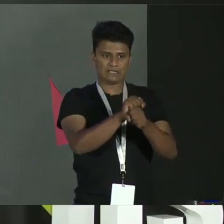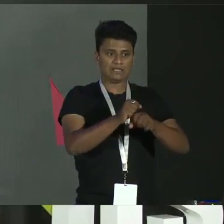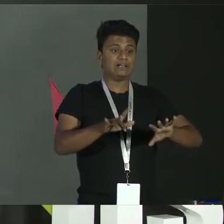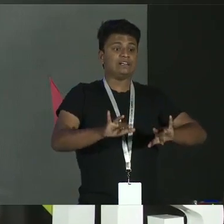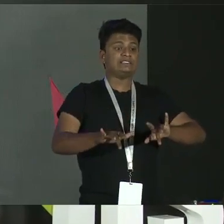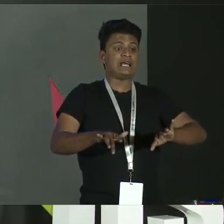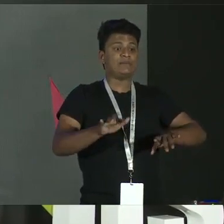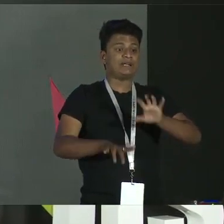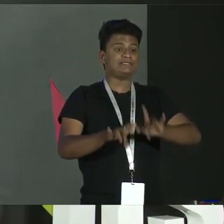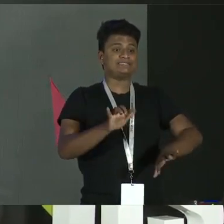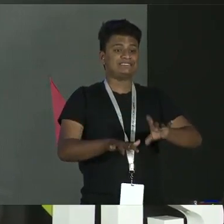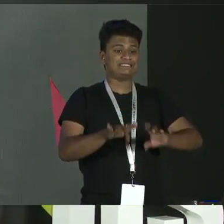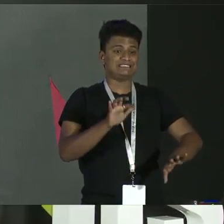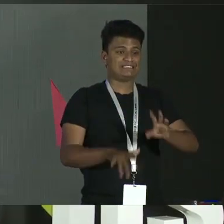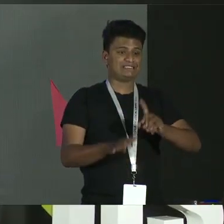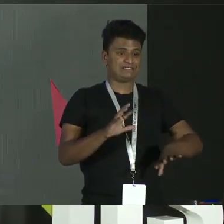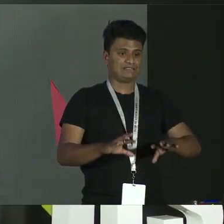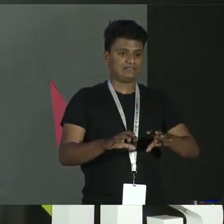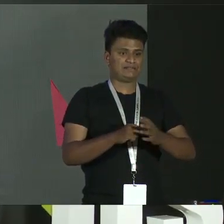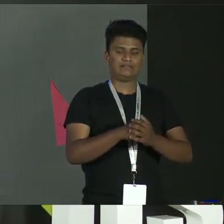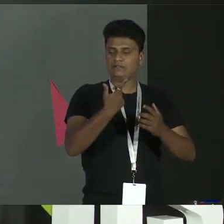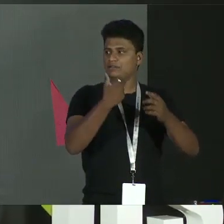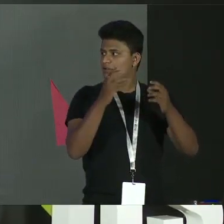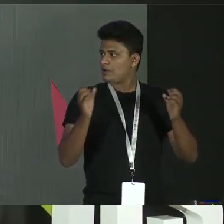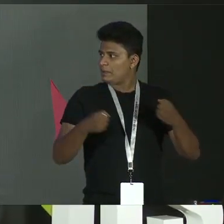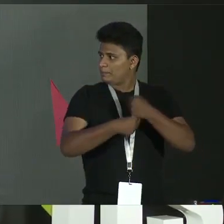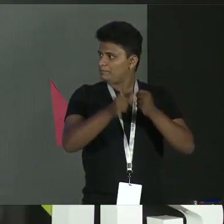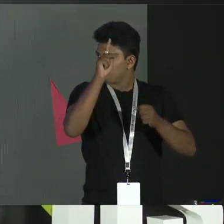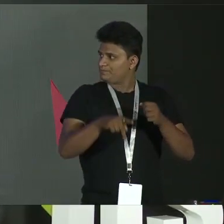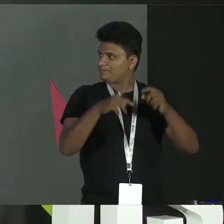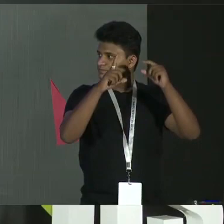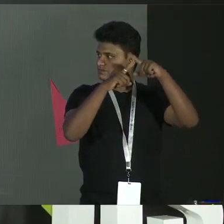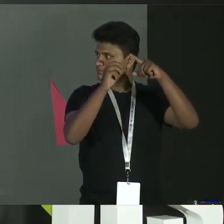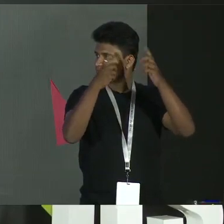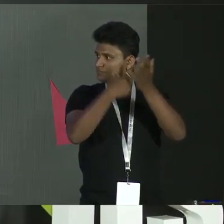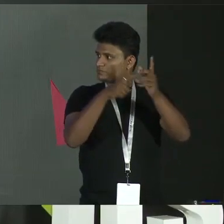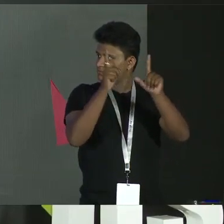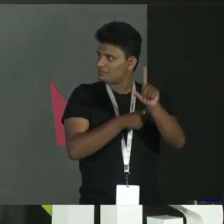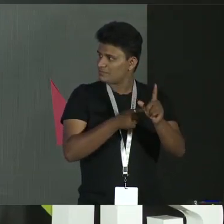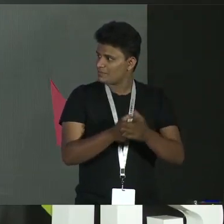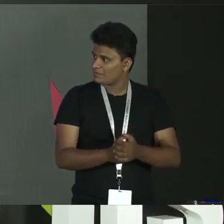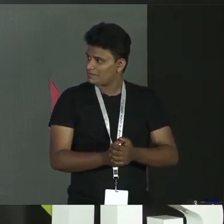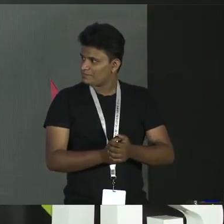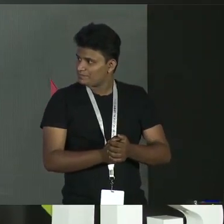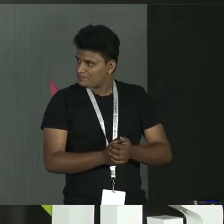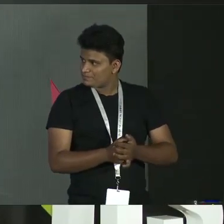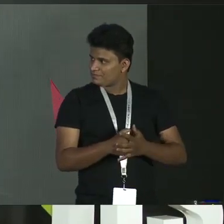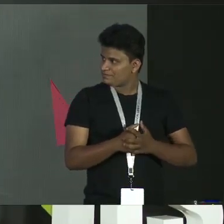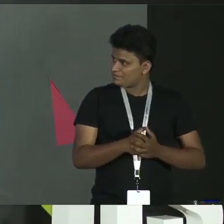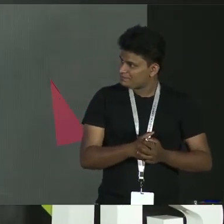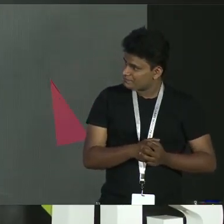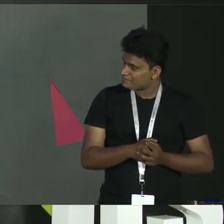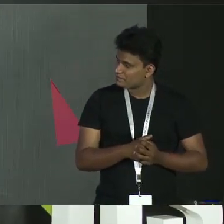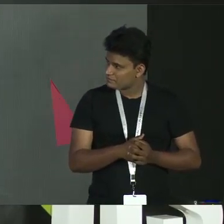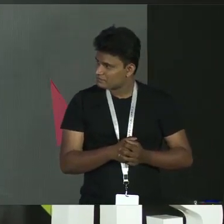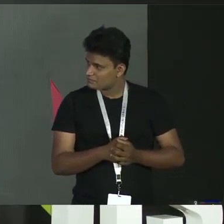typewriters. The inventor's name was Turin. And now, many years later, many people